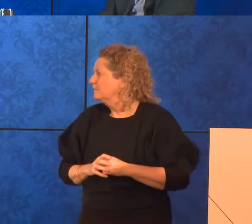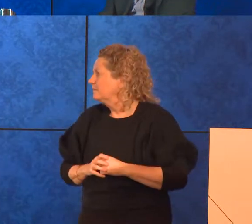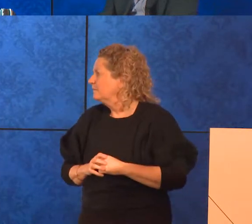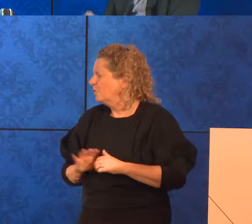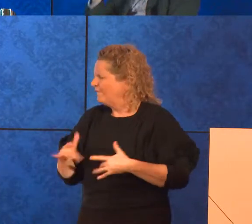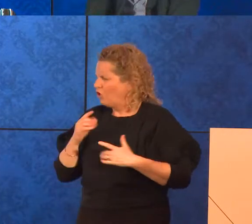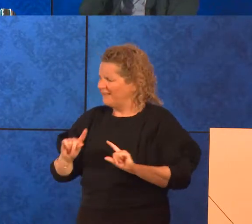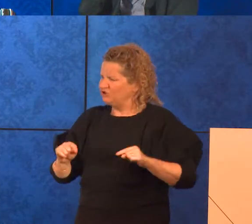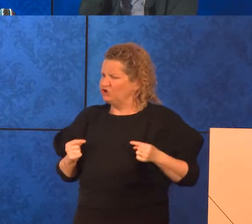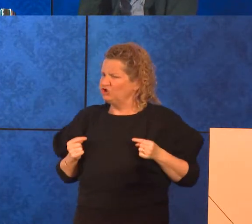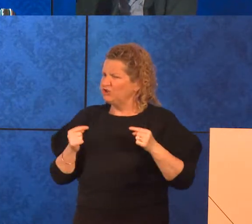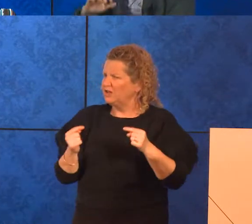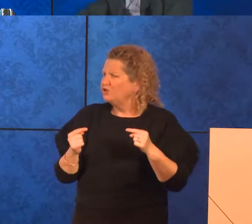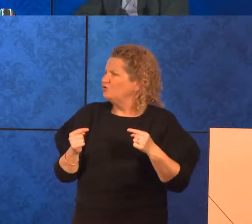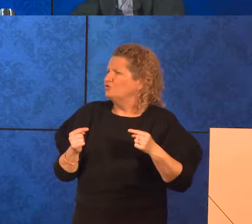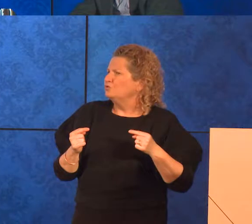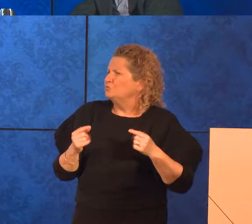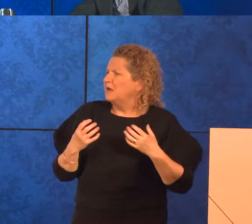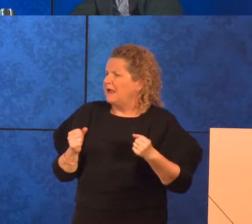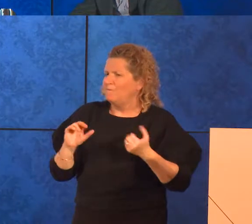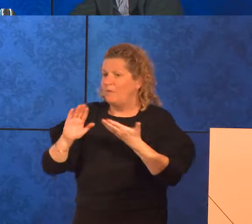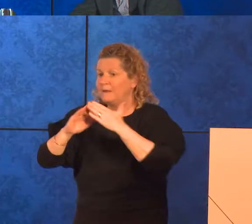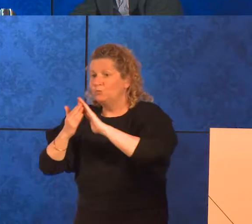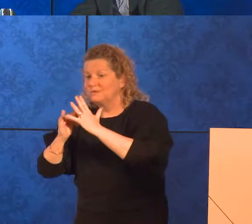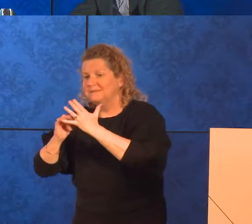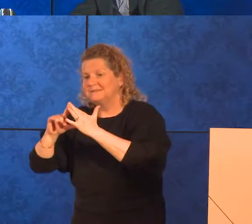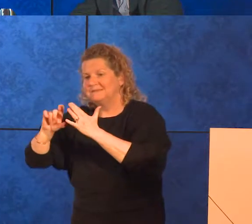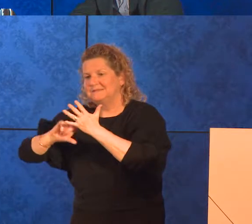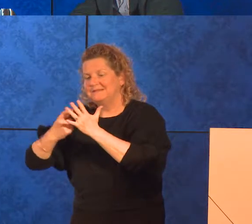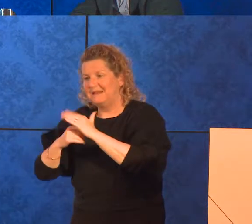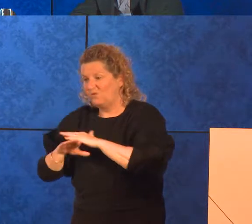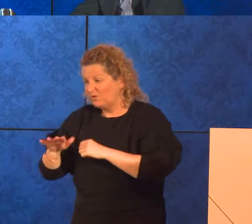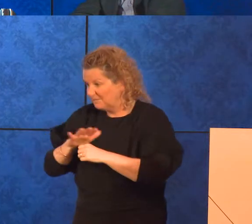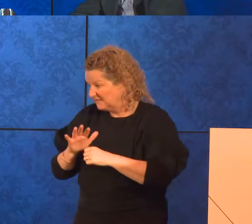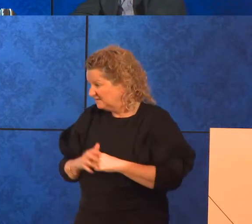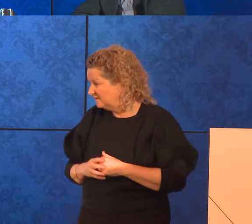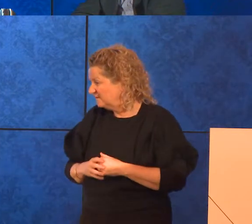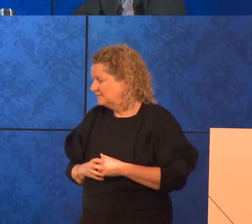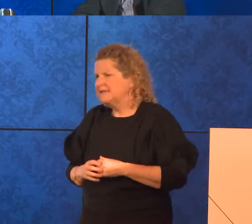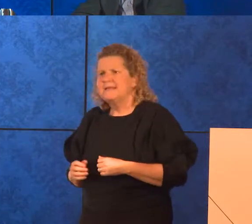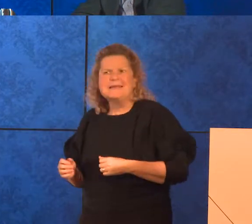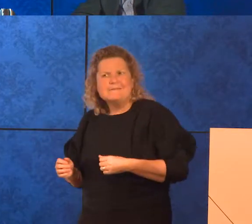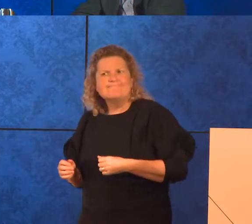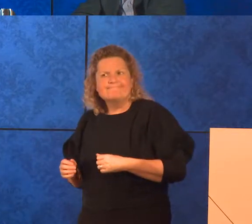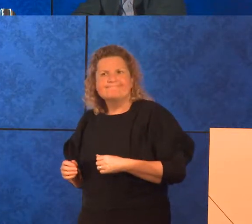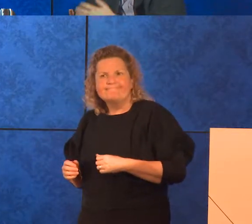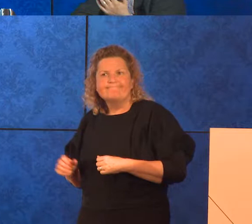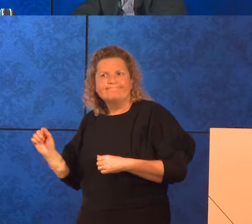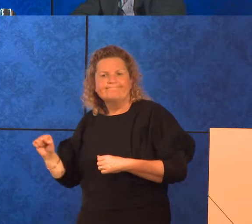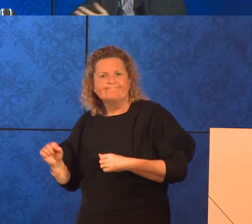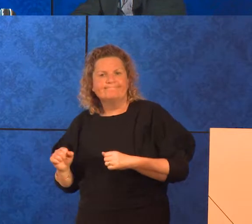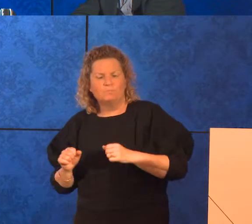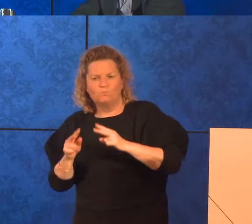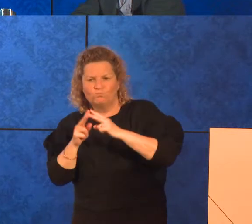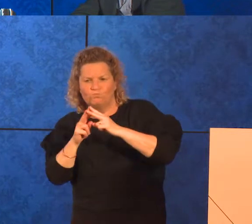challenge for the community sector in your space, Gerard? Yeah, look, there's a couple of things there. So the Royal